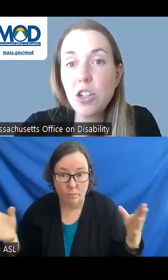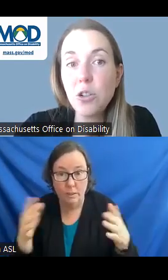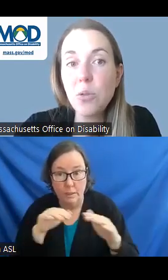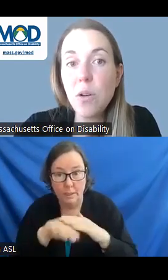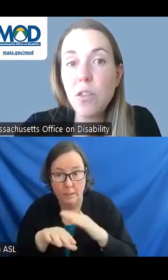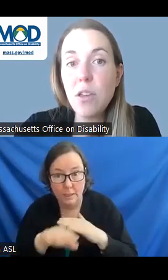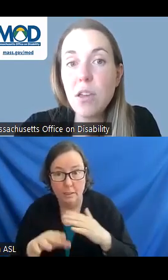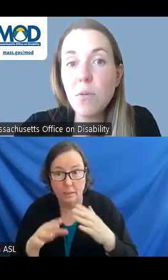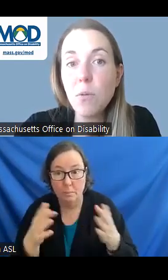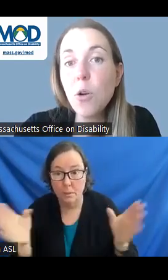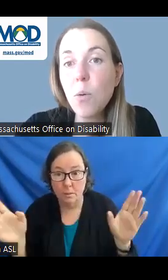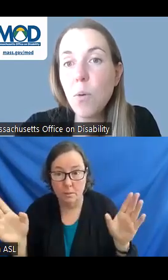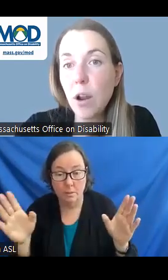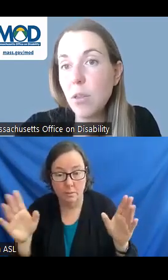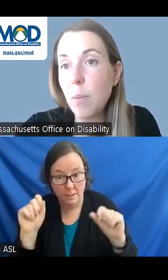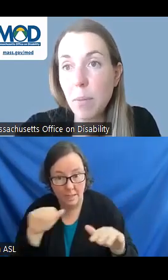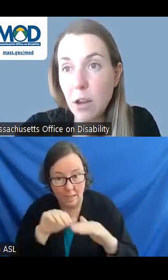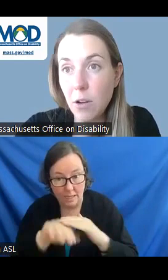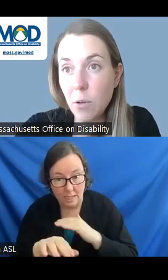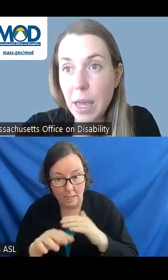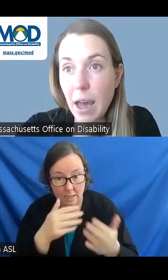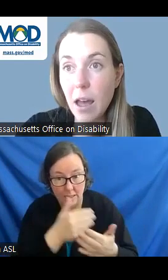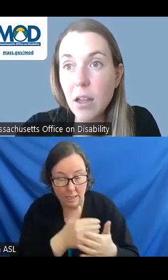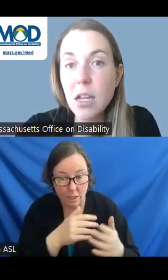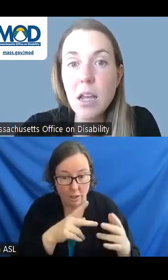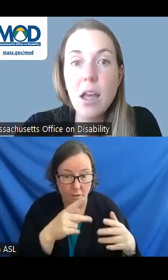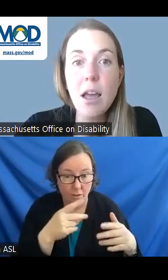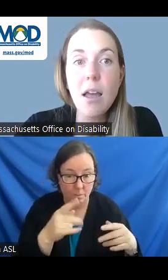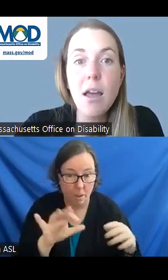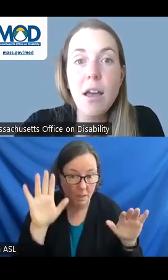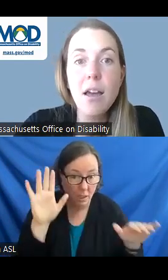convenient to the room where the public hearing will be held?